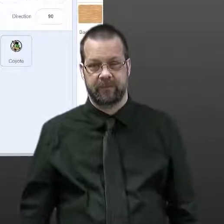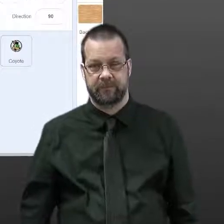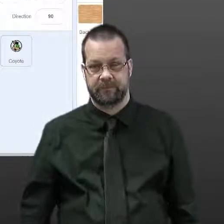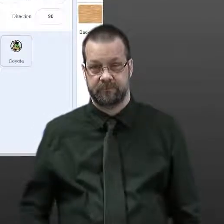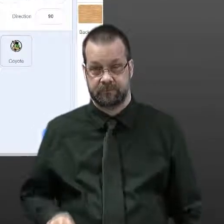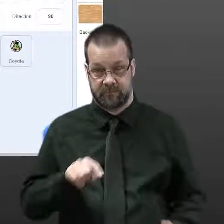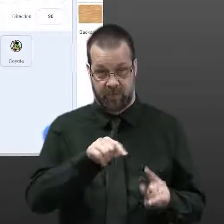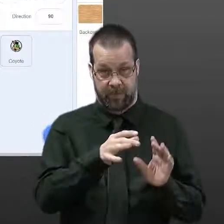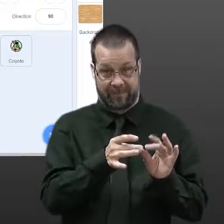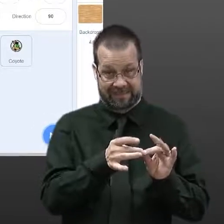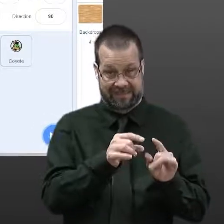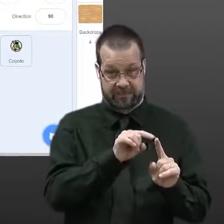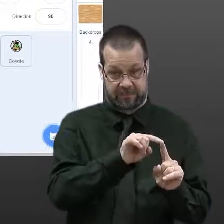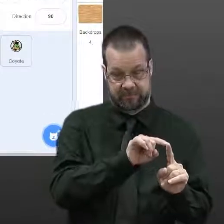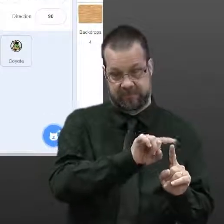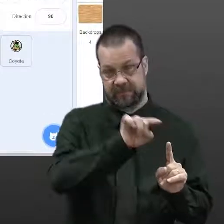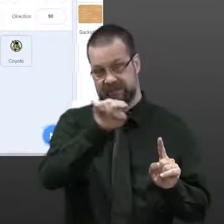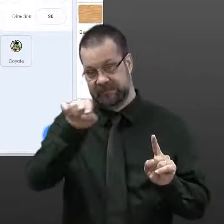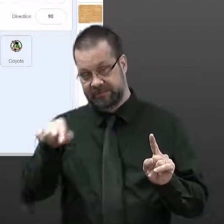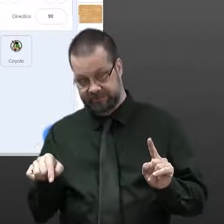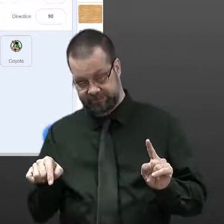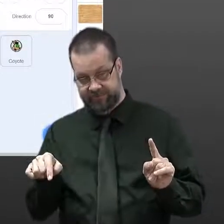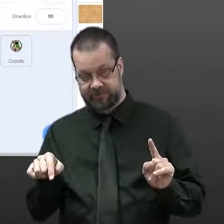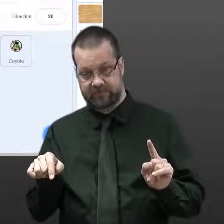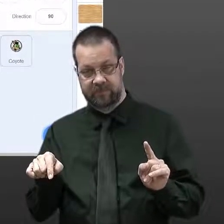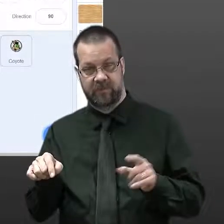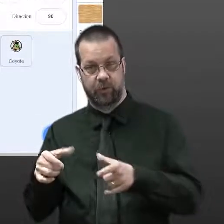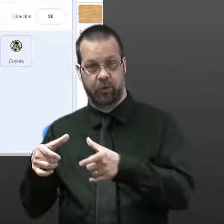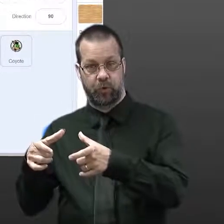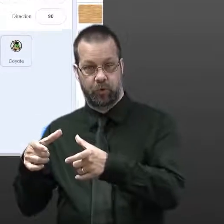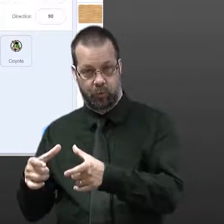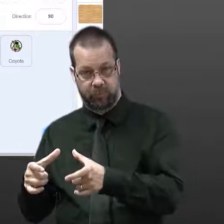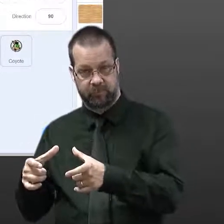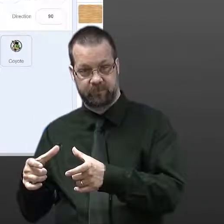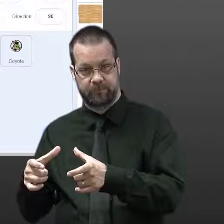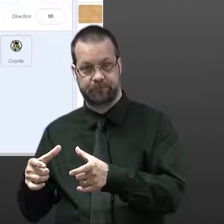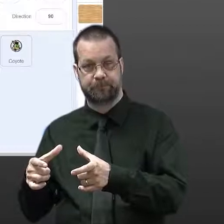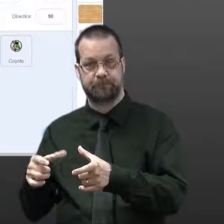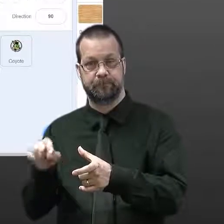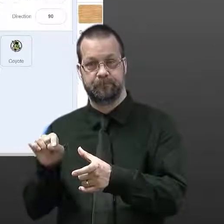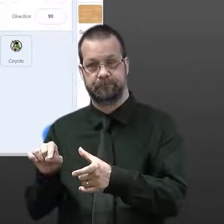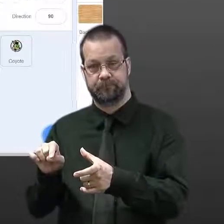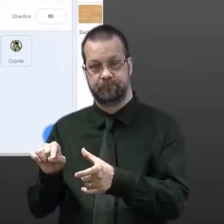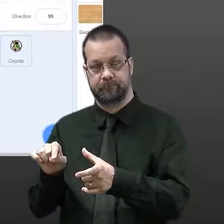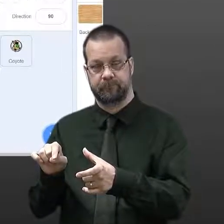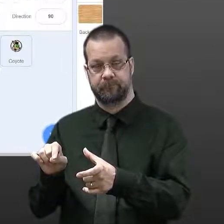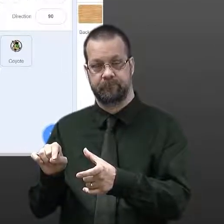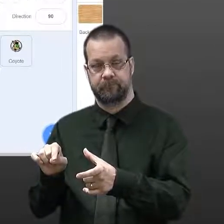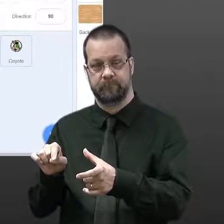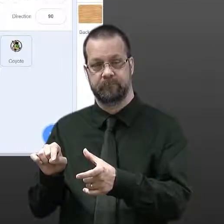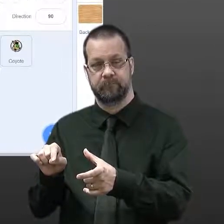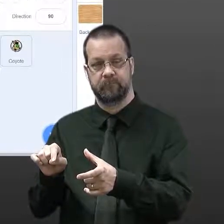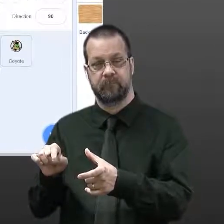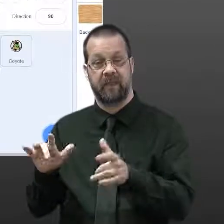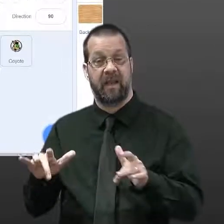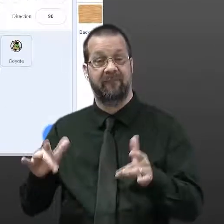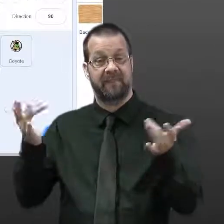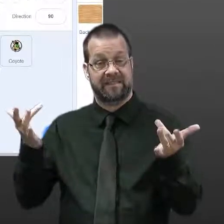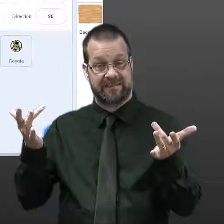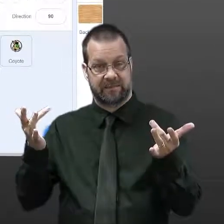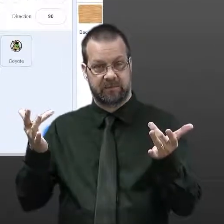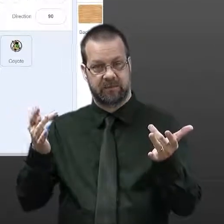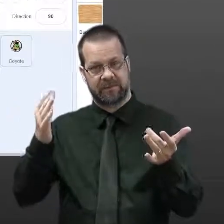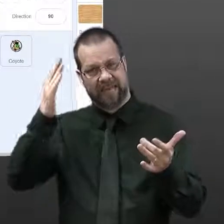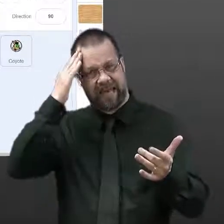to use that message in our hoop sprite. So in events, there's